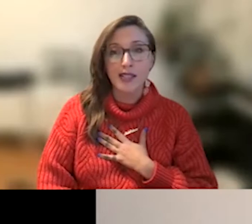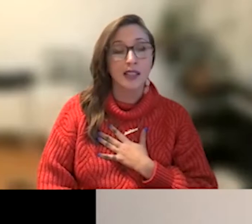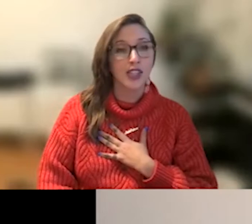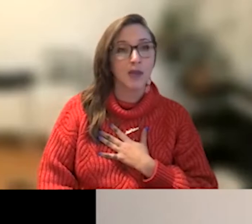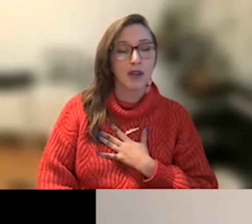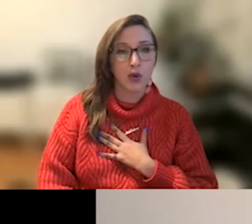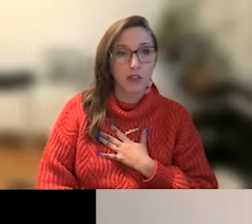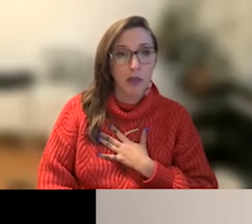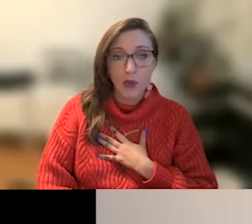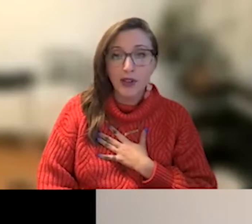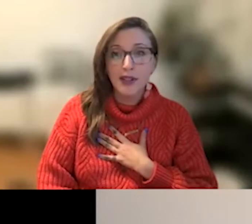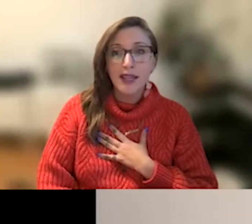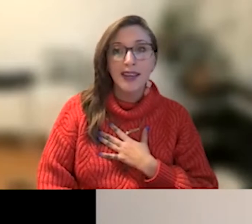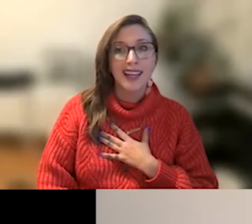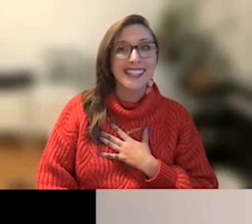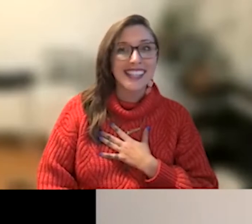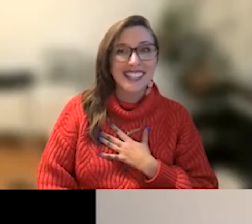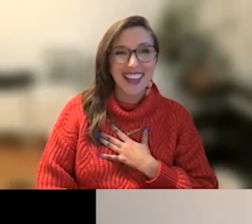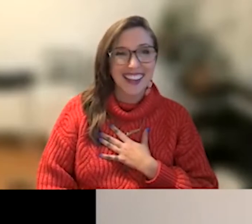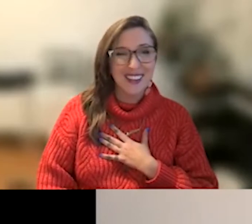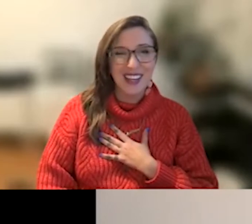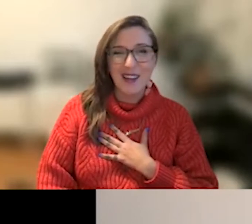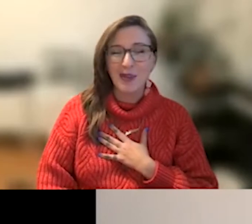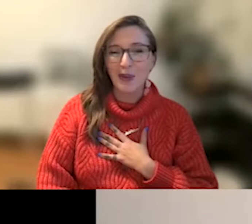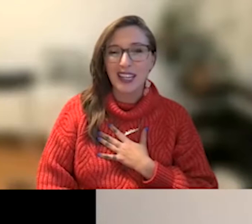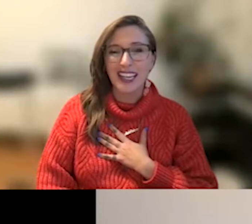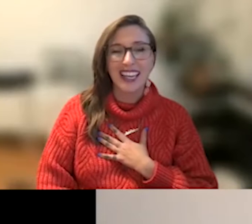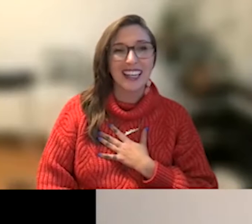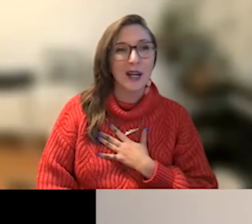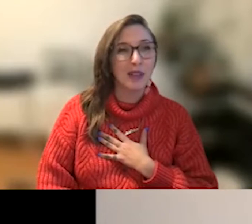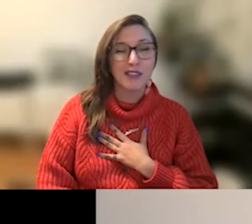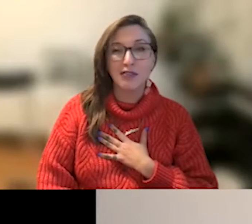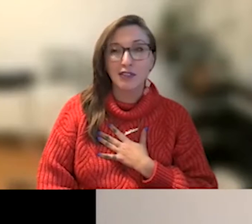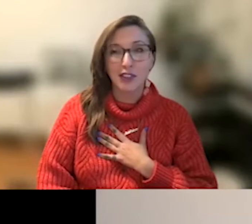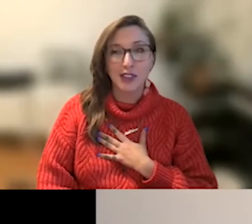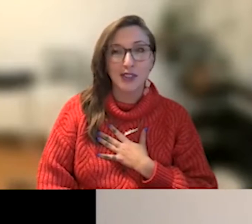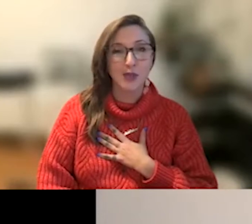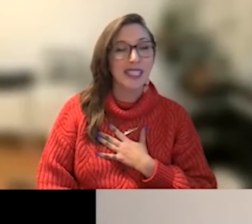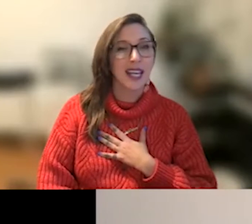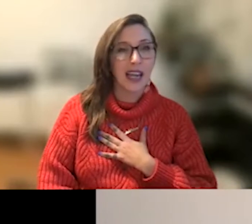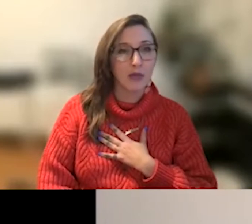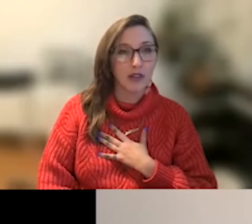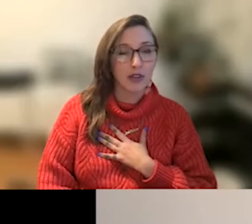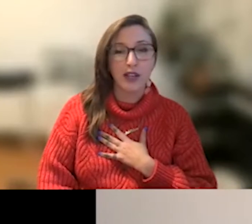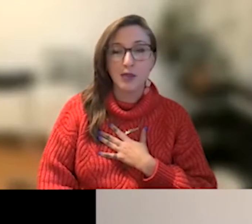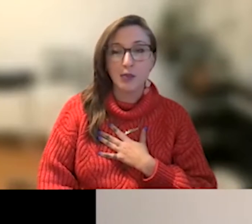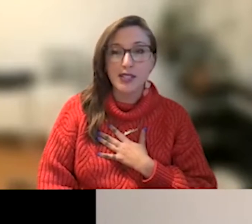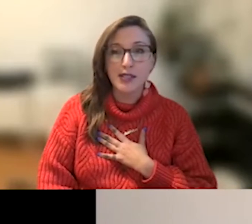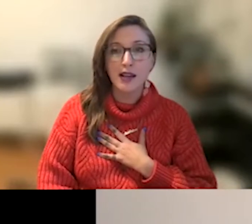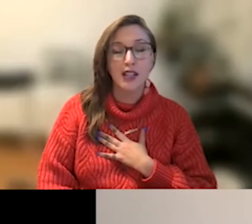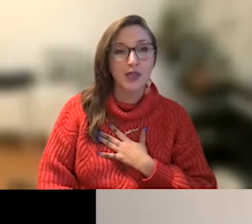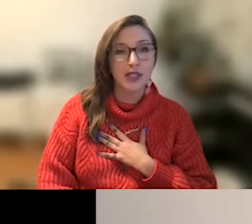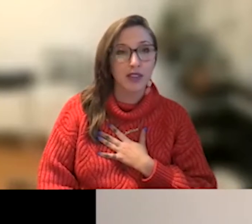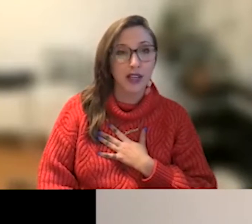writing is a legitimate form of power. And since then, we have been working in a couple of different verticals. We send a handbook for writers in